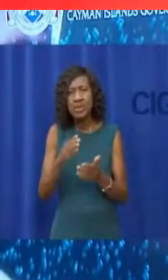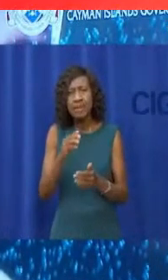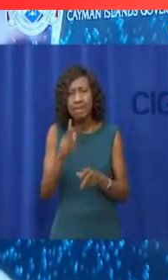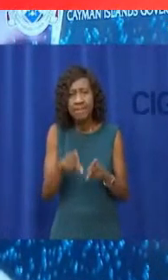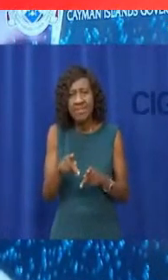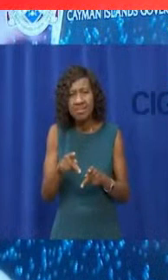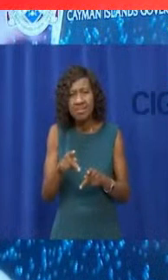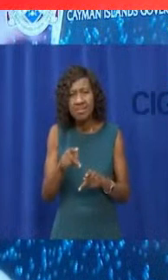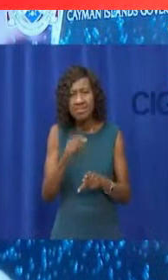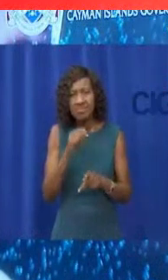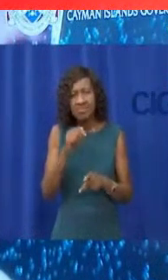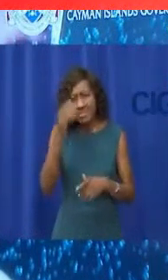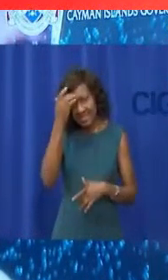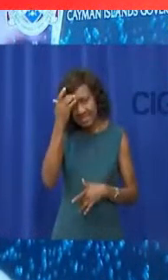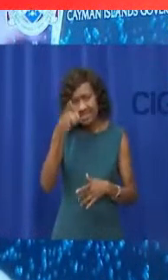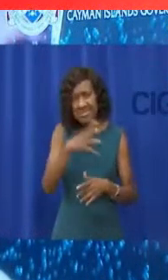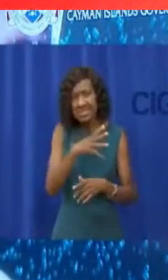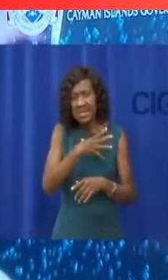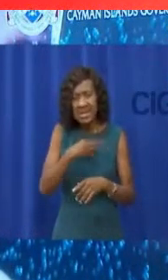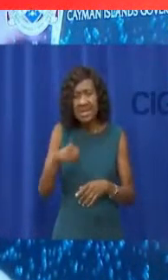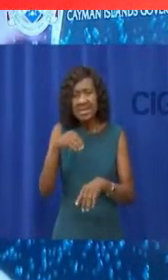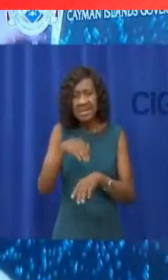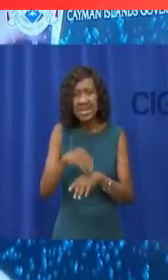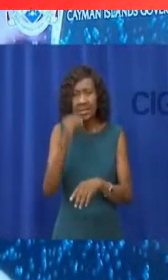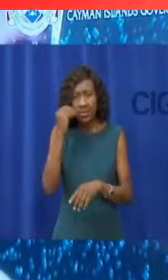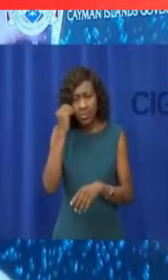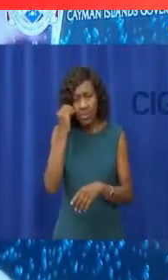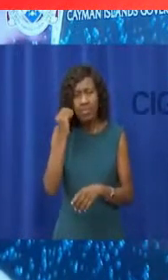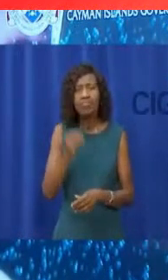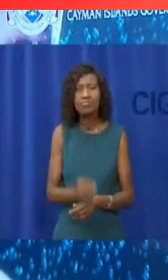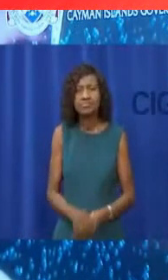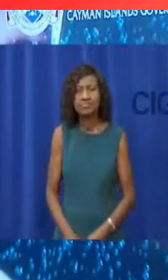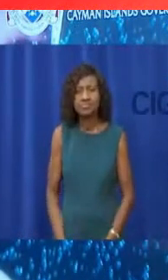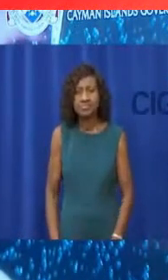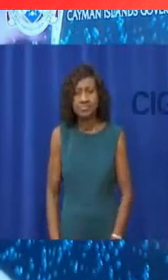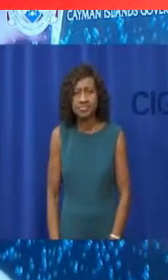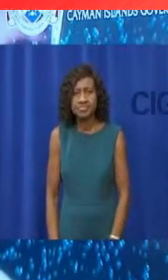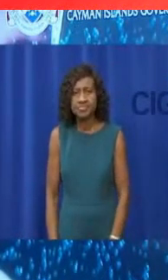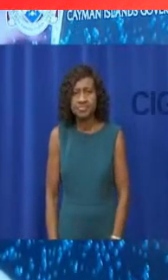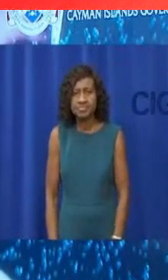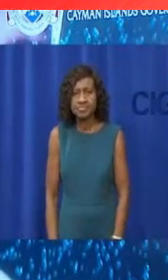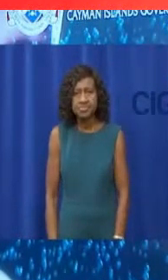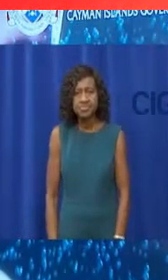but a lot of the people who have had it in the past are now feeling a lot better. Thank you.